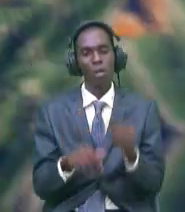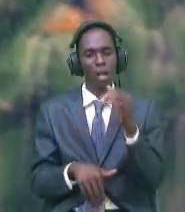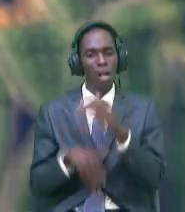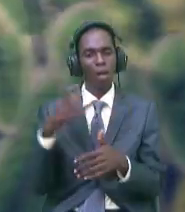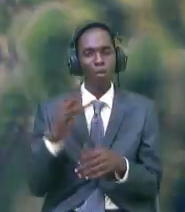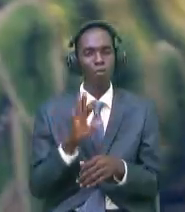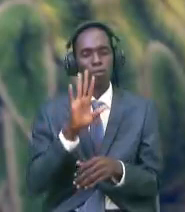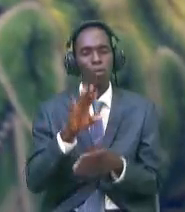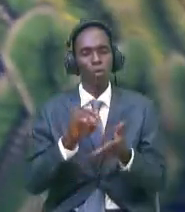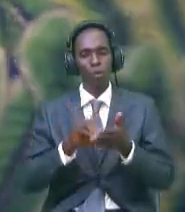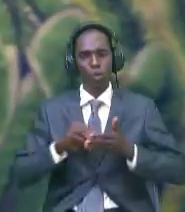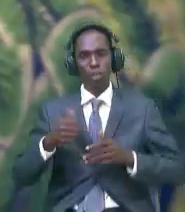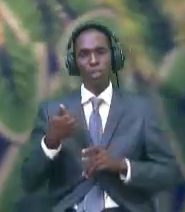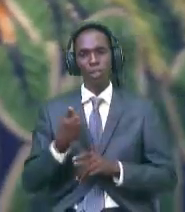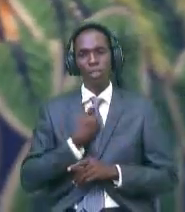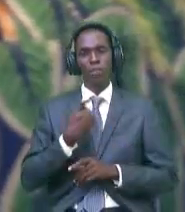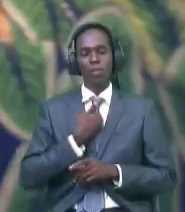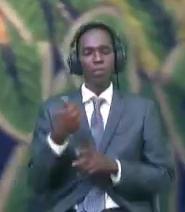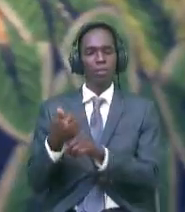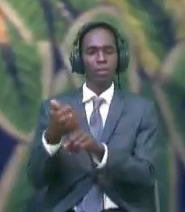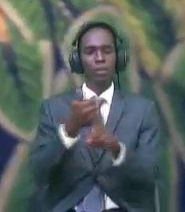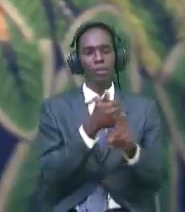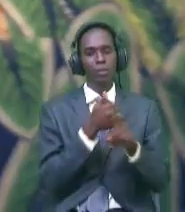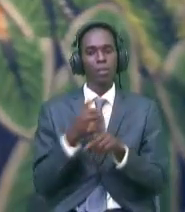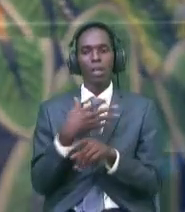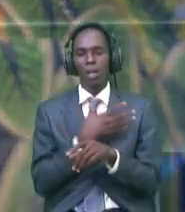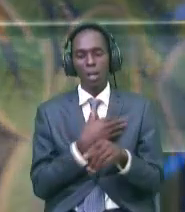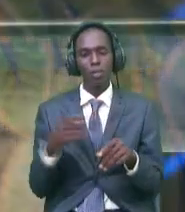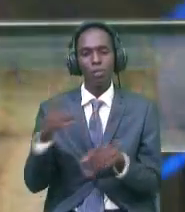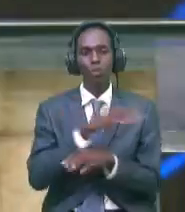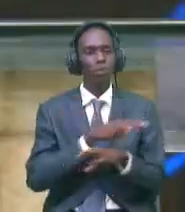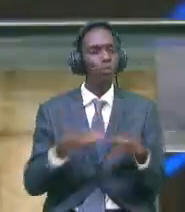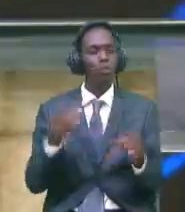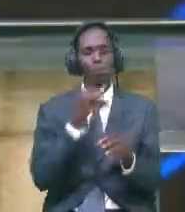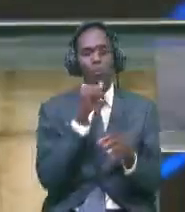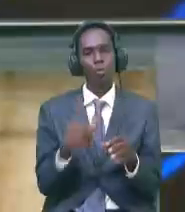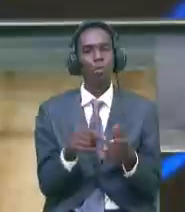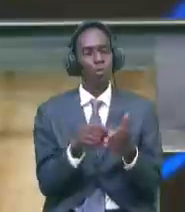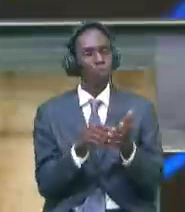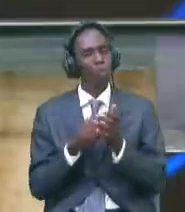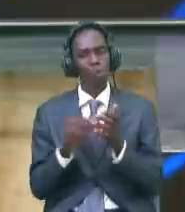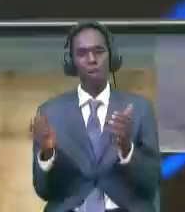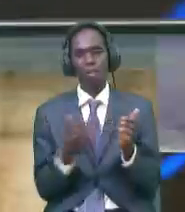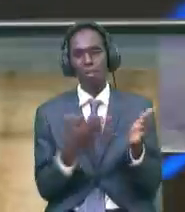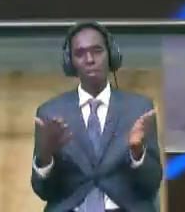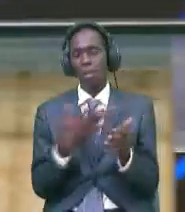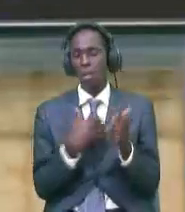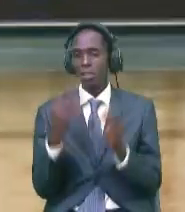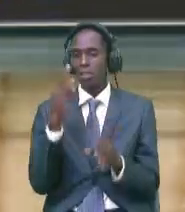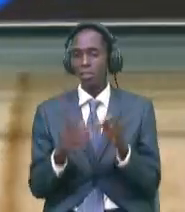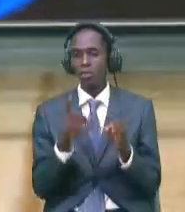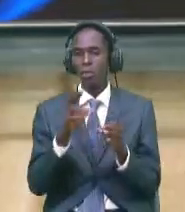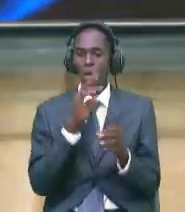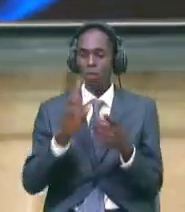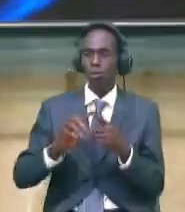selfishness, and has brought me to the kingdom. I don't own anything. I belong to the Lord. And if I'm to give a tenth,